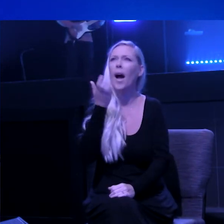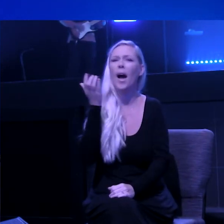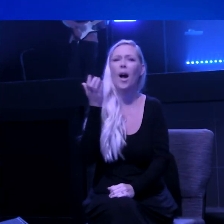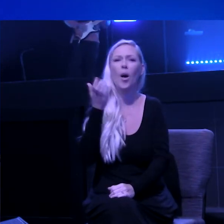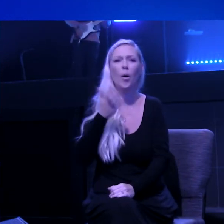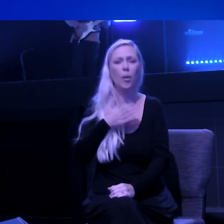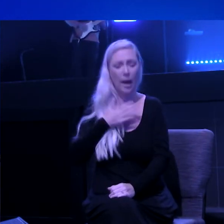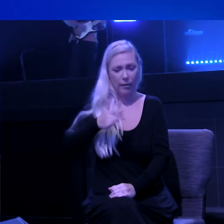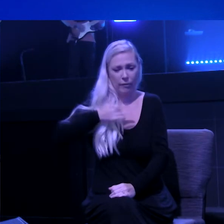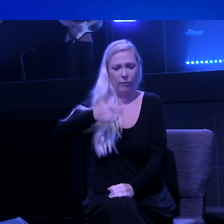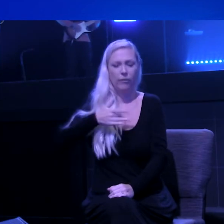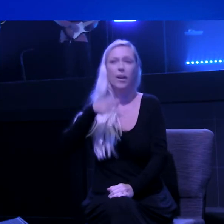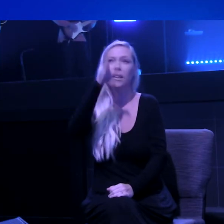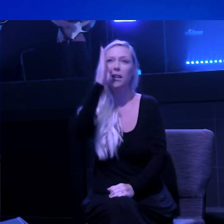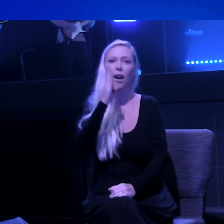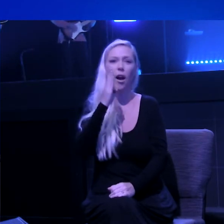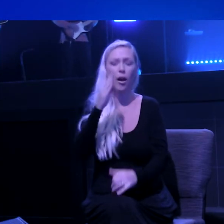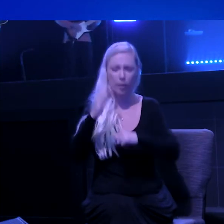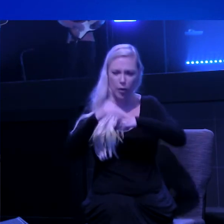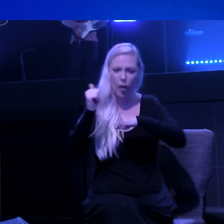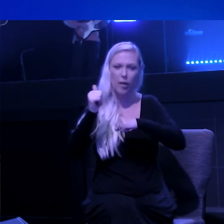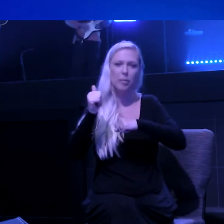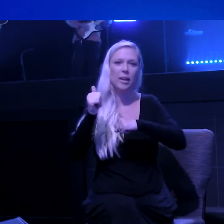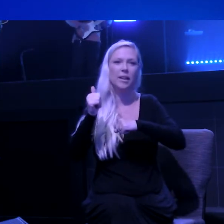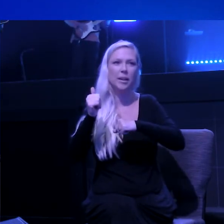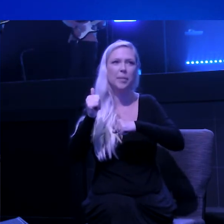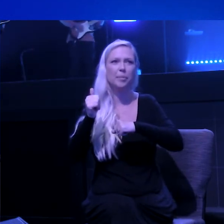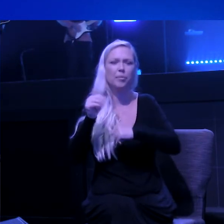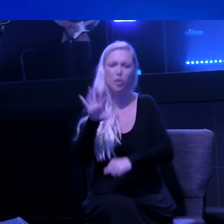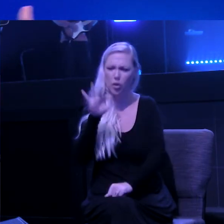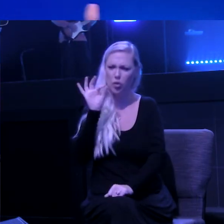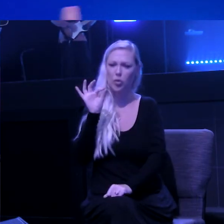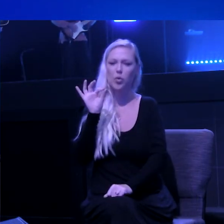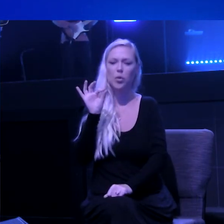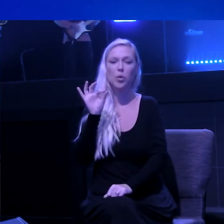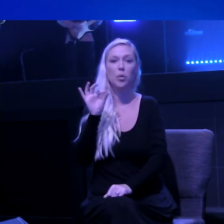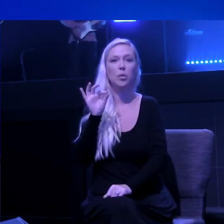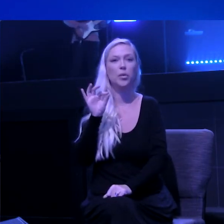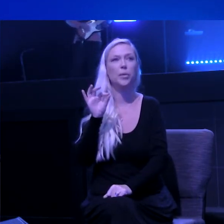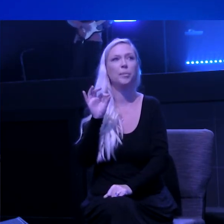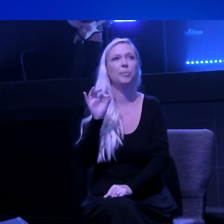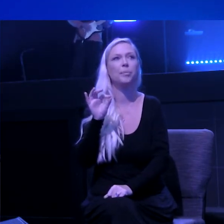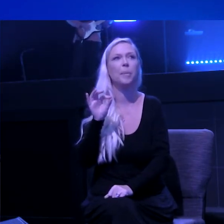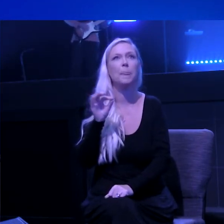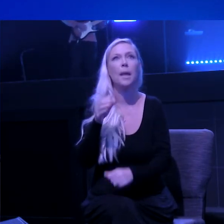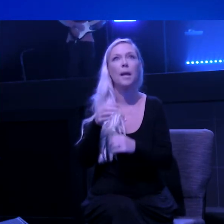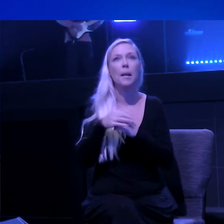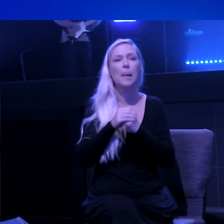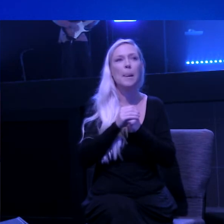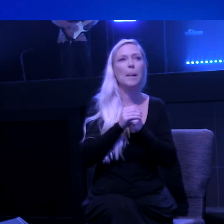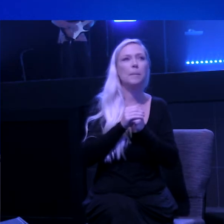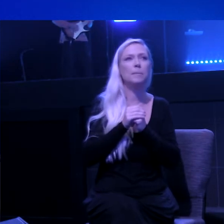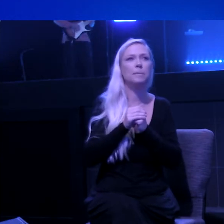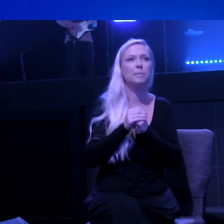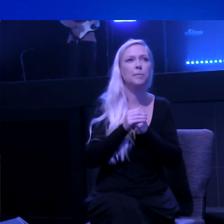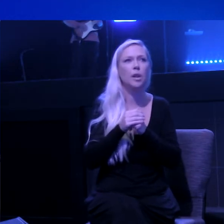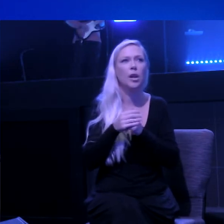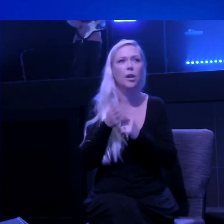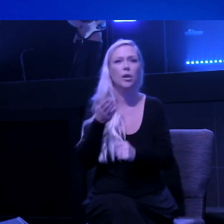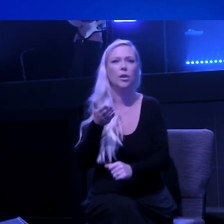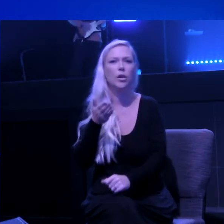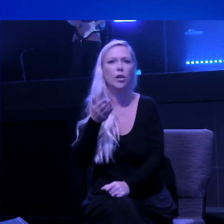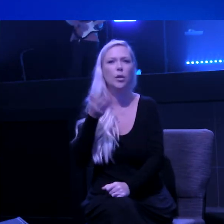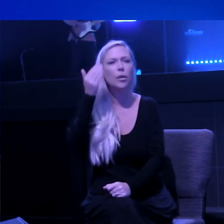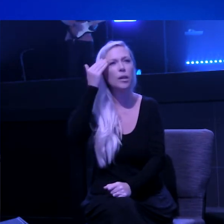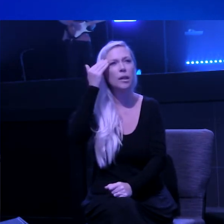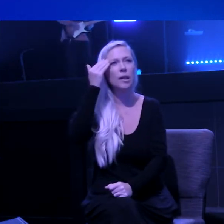feel God calling me to make a choice like that, to make a choice where God redeems me. Maybe you can relate to part of his story where